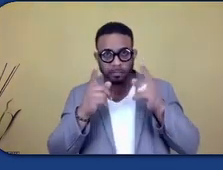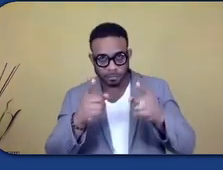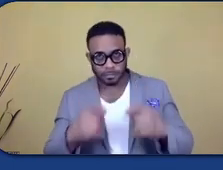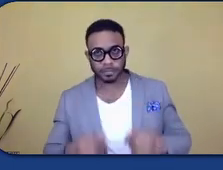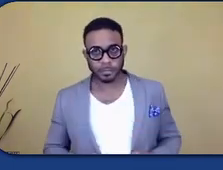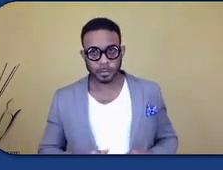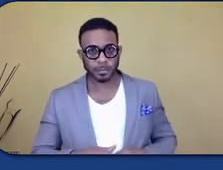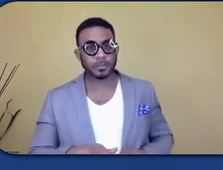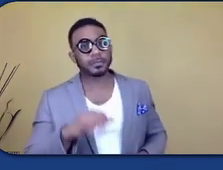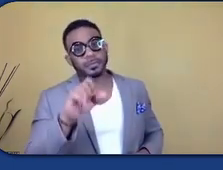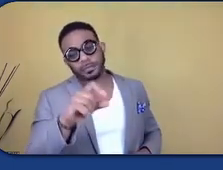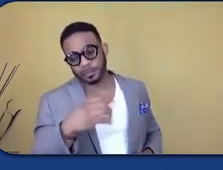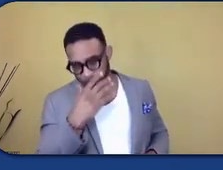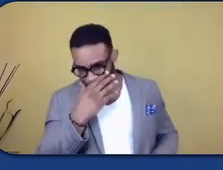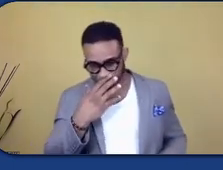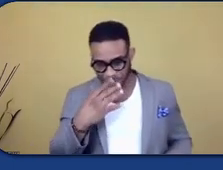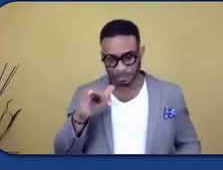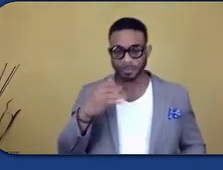We can see you.